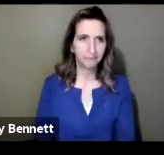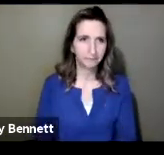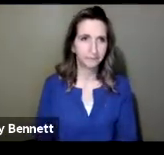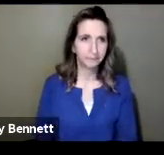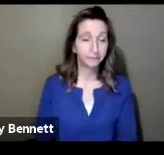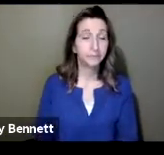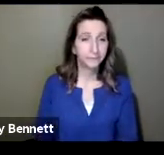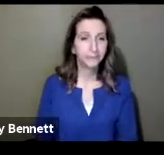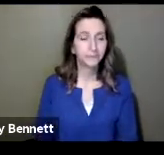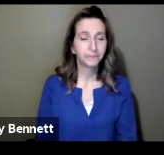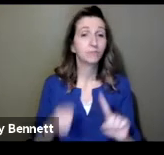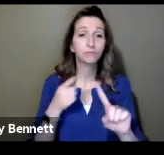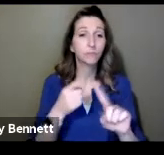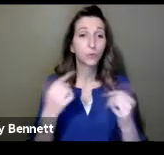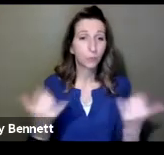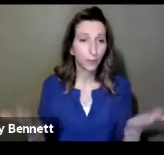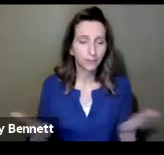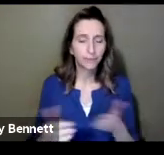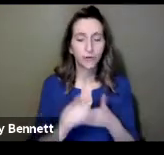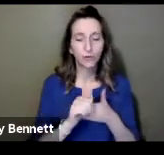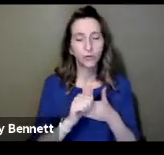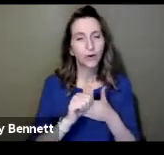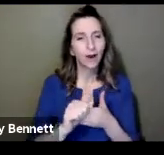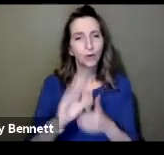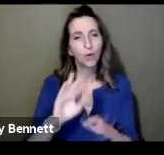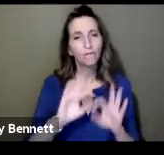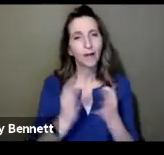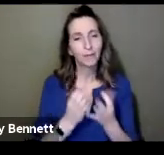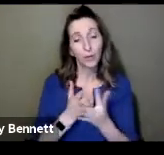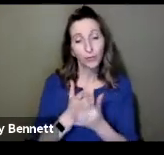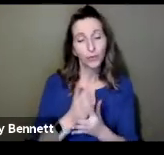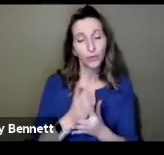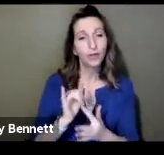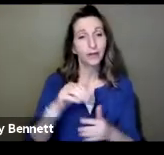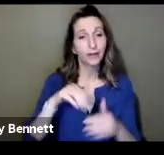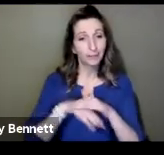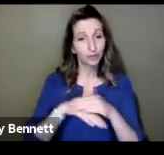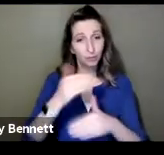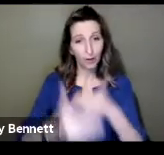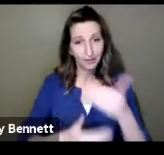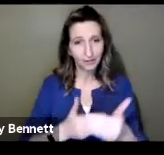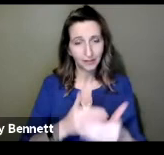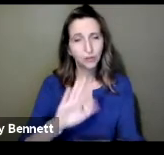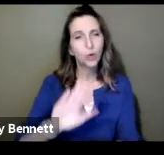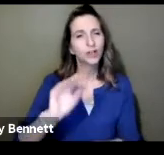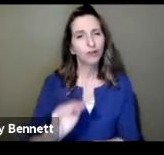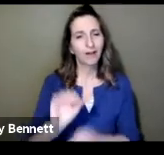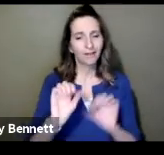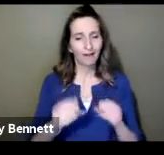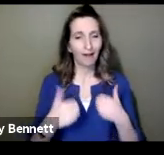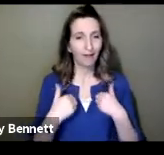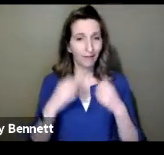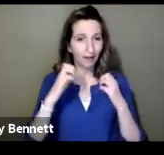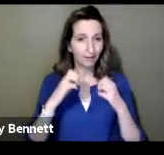Our objective to guide your family through the admissions process so your child can have access to education without